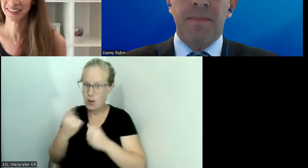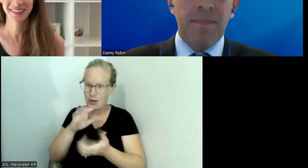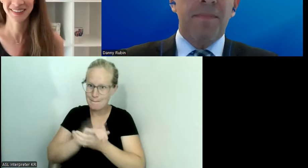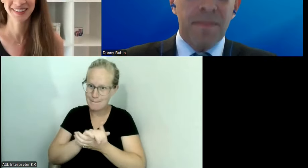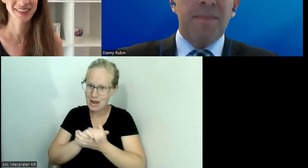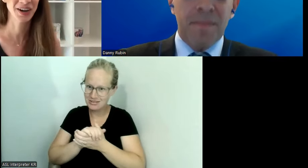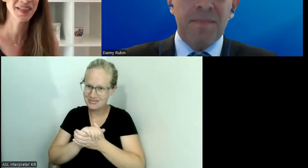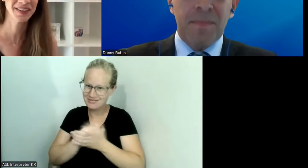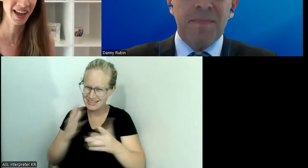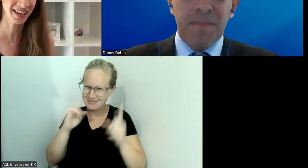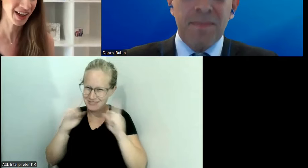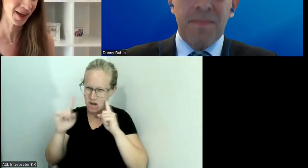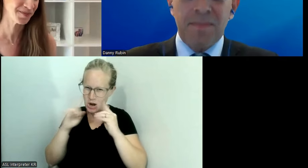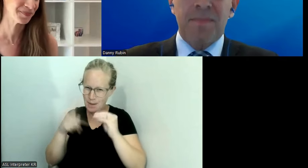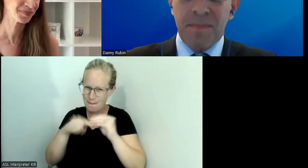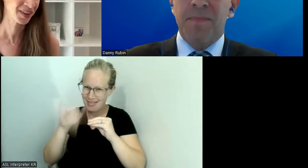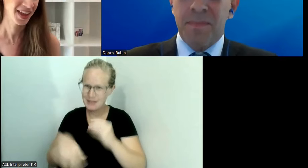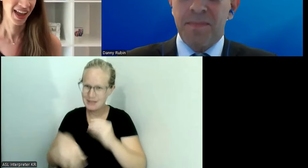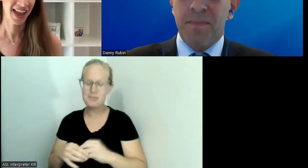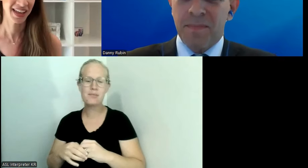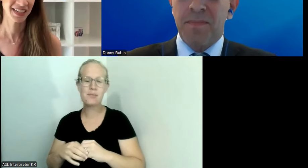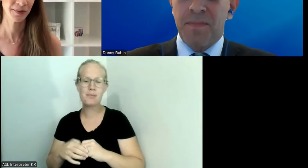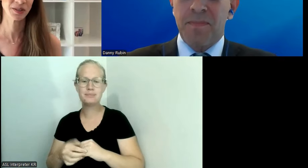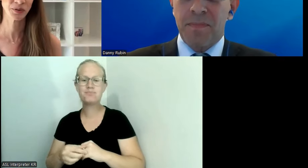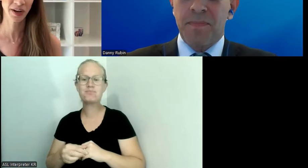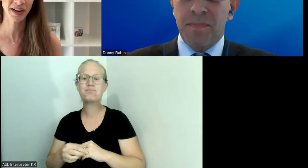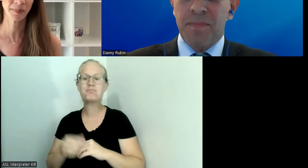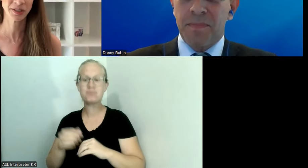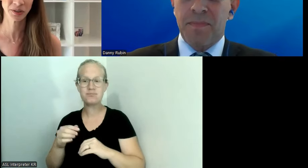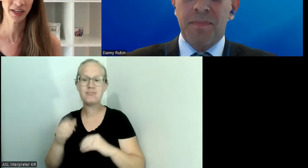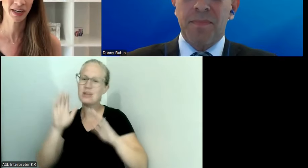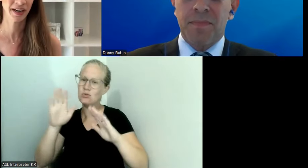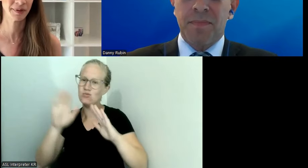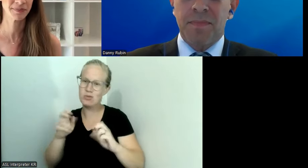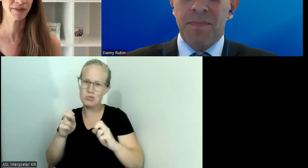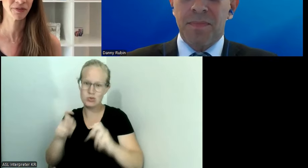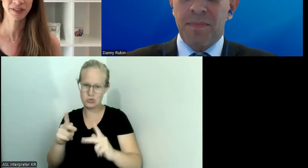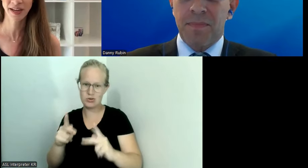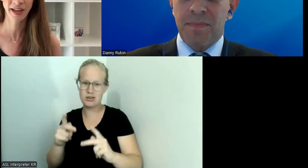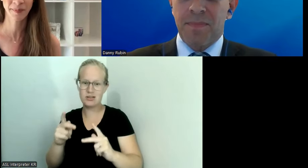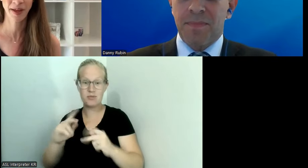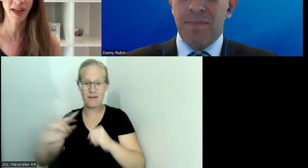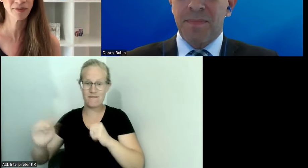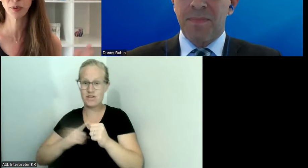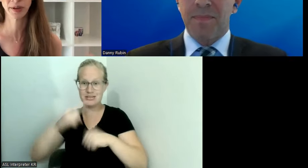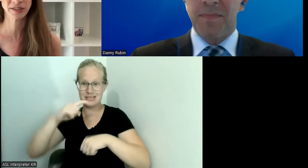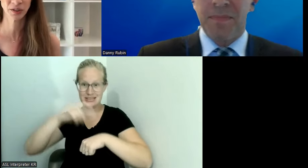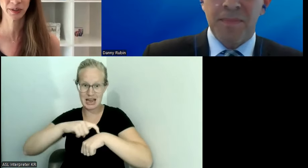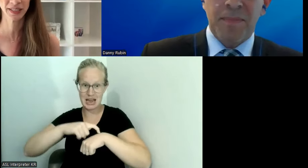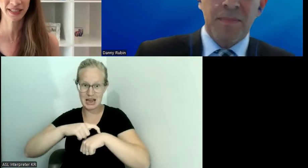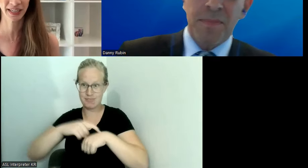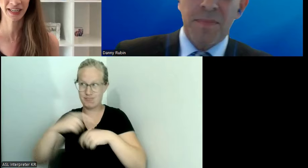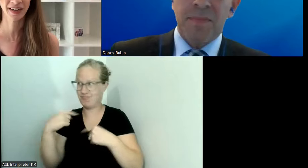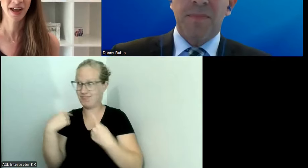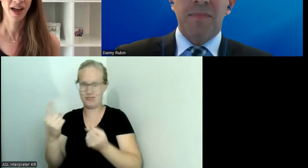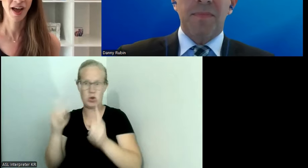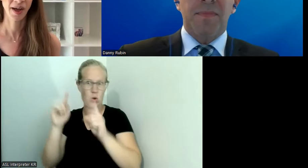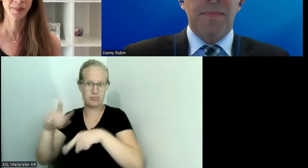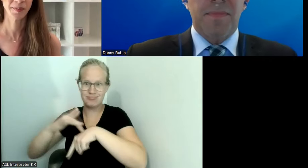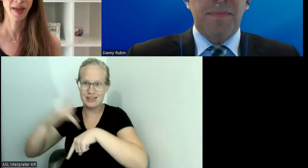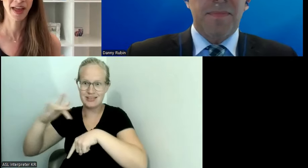there, they're on the knot. Um, and it was a great opportunity. It was my first time ever going to New York city,